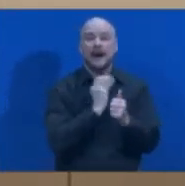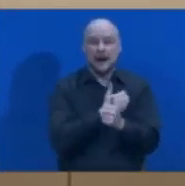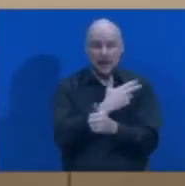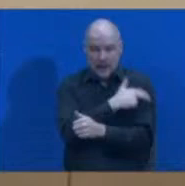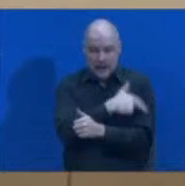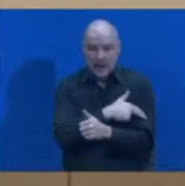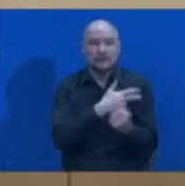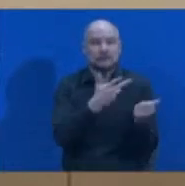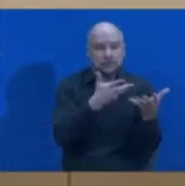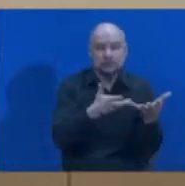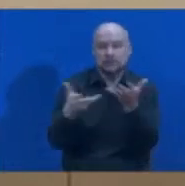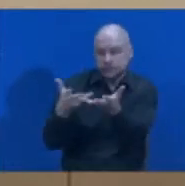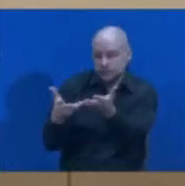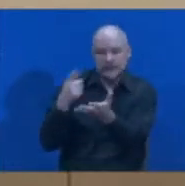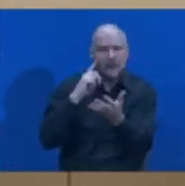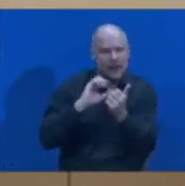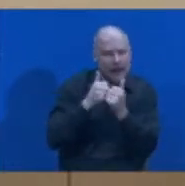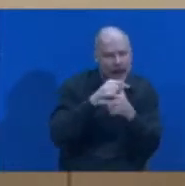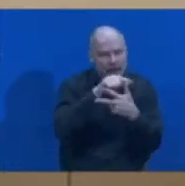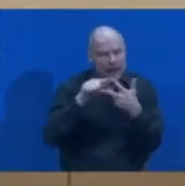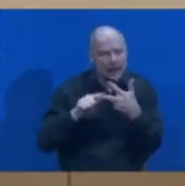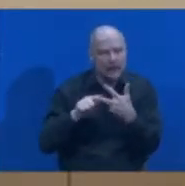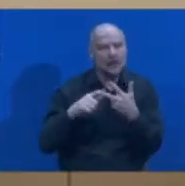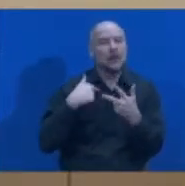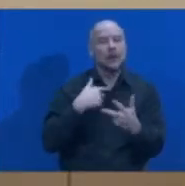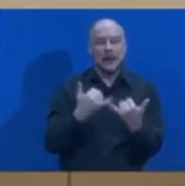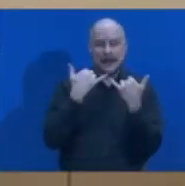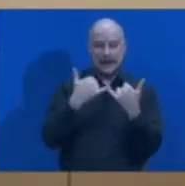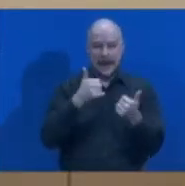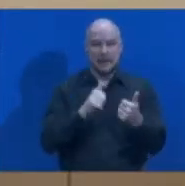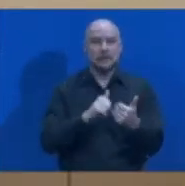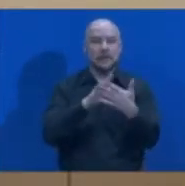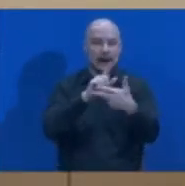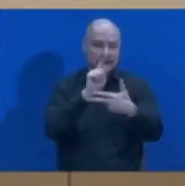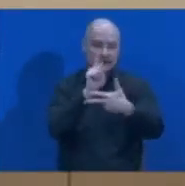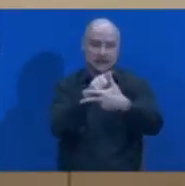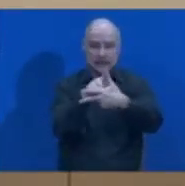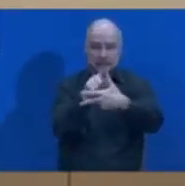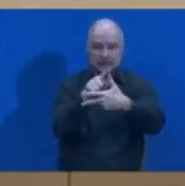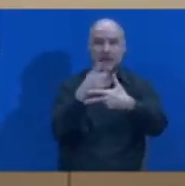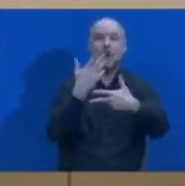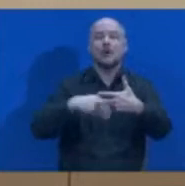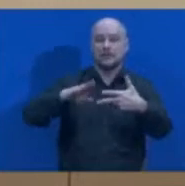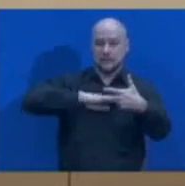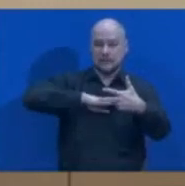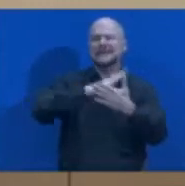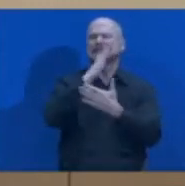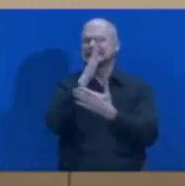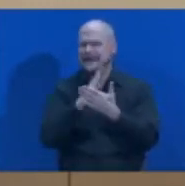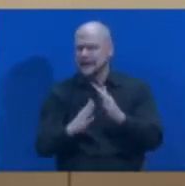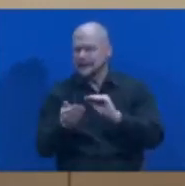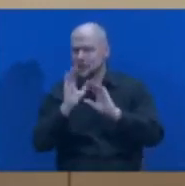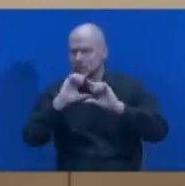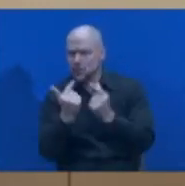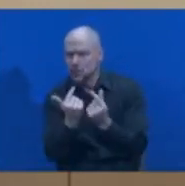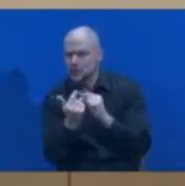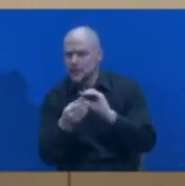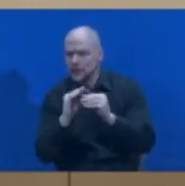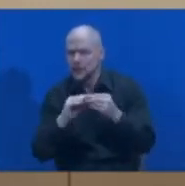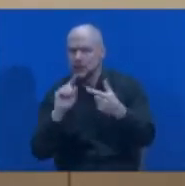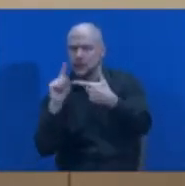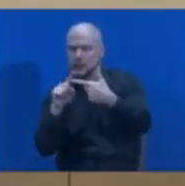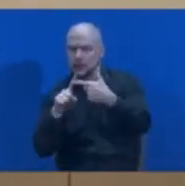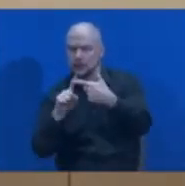those priorities. We're already addressing priority group 1 and some of priority group 2. Priority